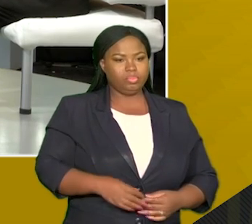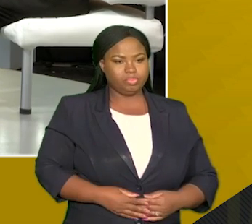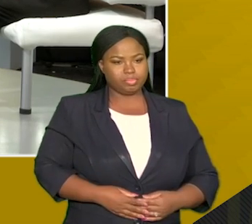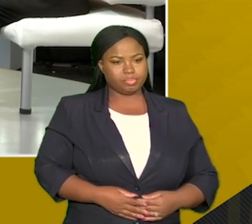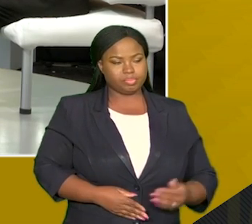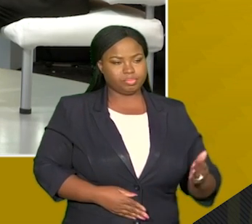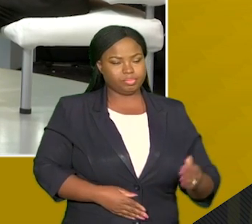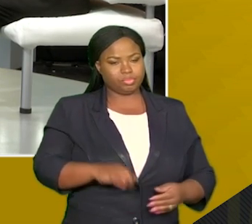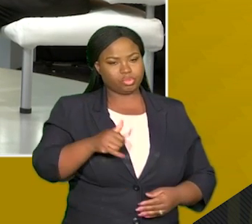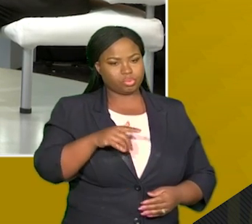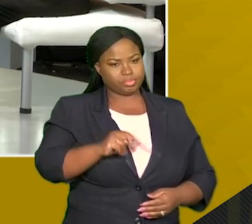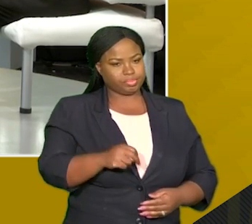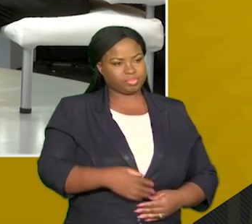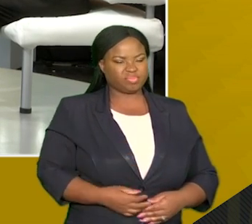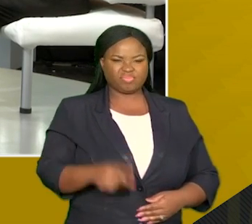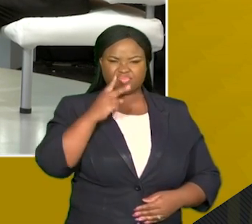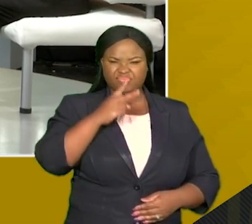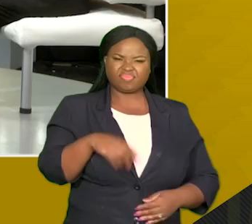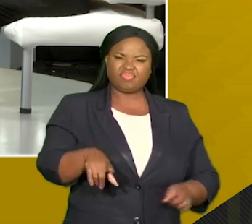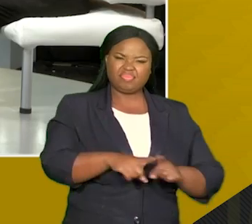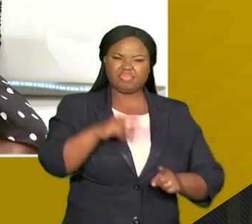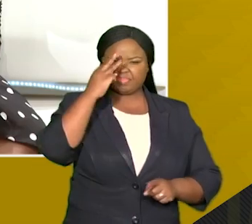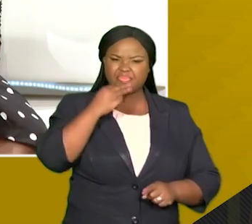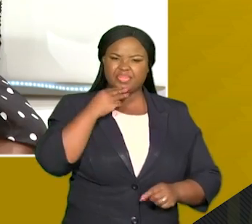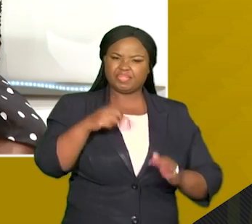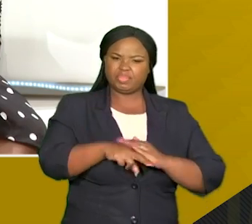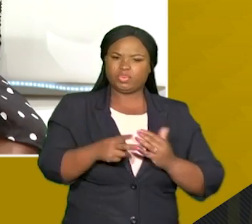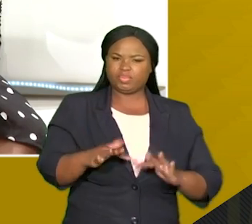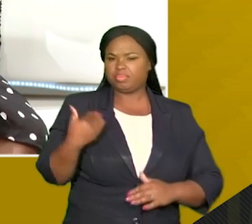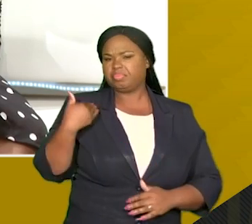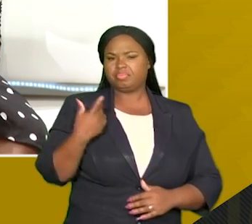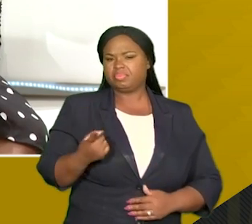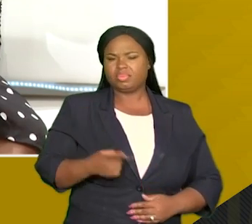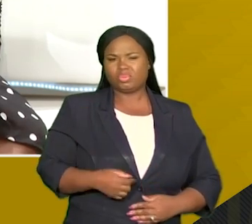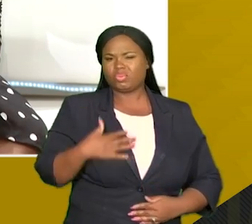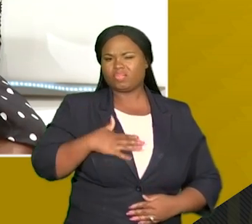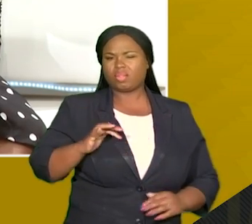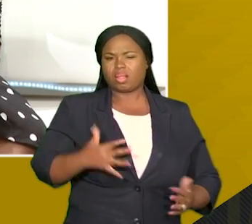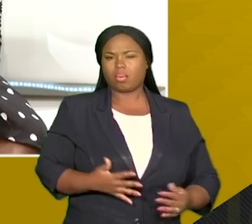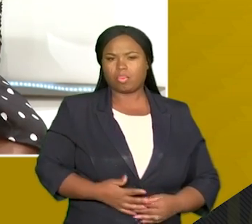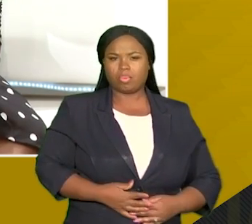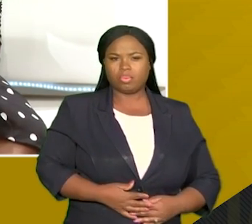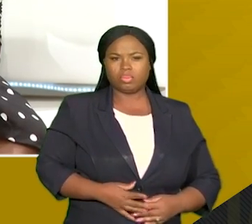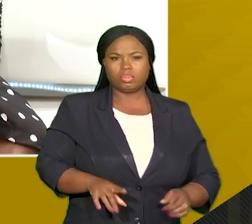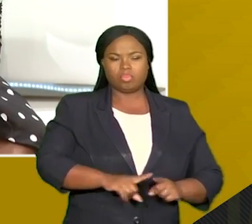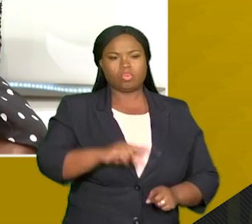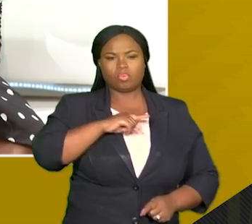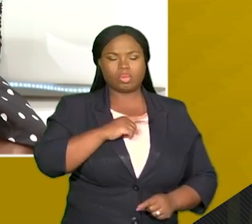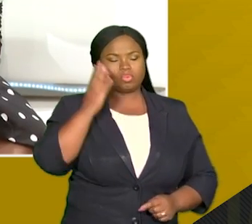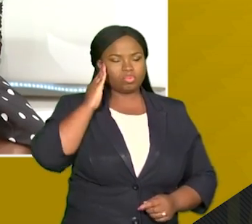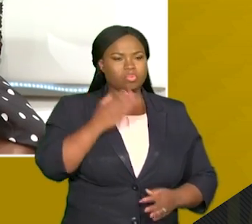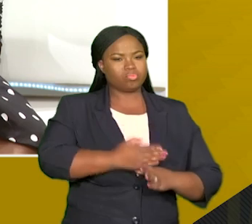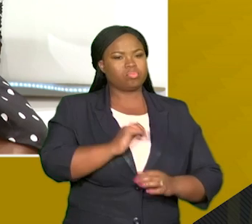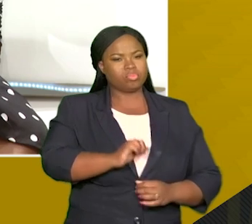to you, John. If nibuka ama-images anjengalena, kuthini kuwena njengephoyisa nanomuntu obizele kumsebenzi